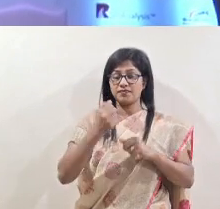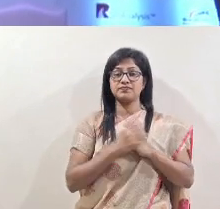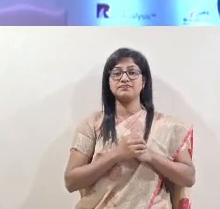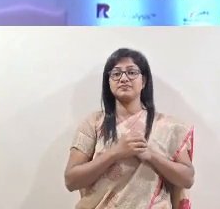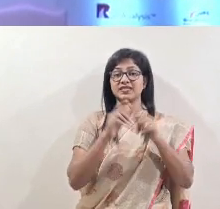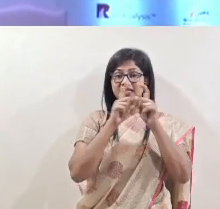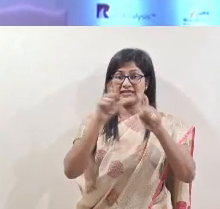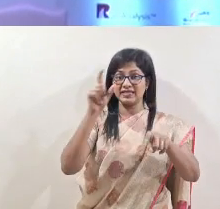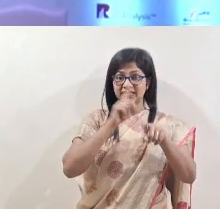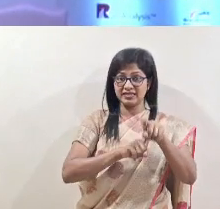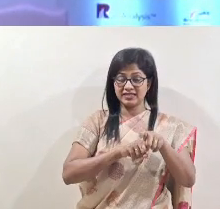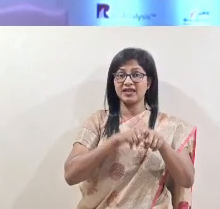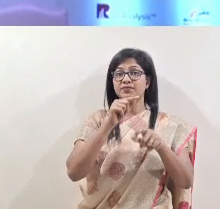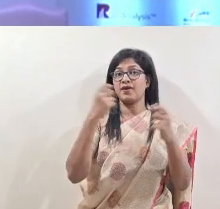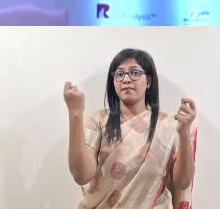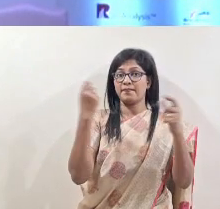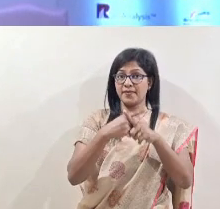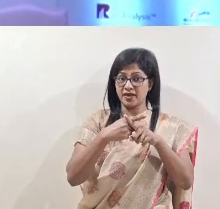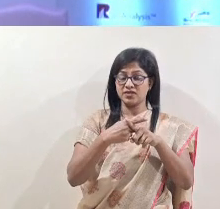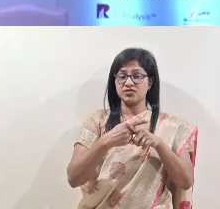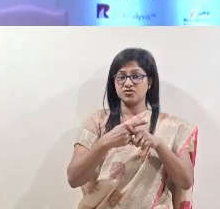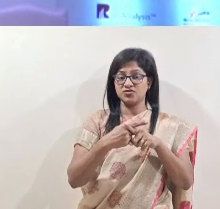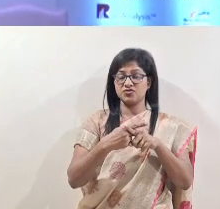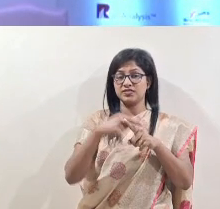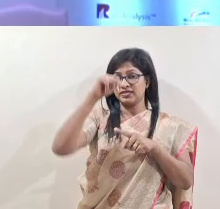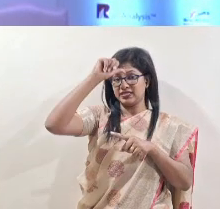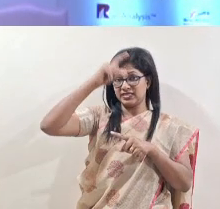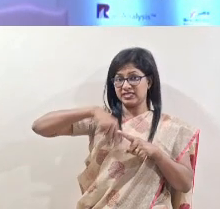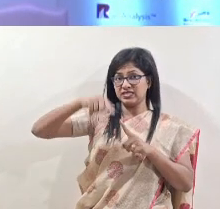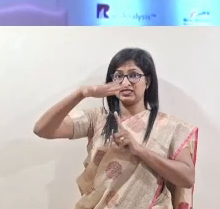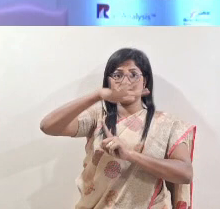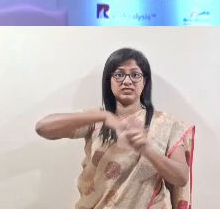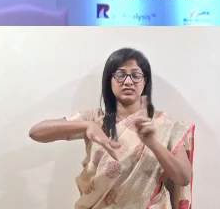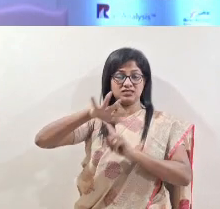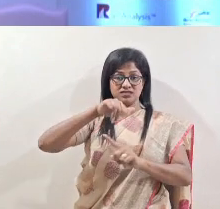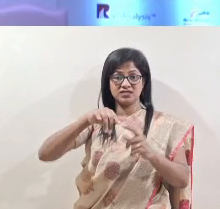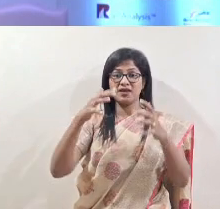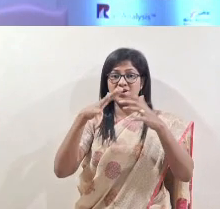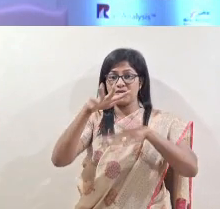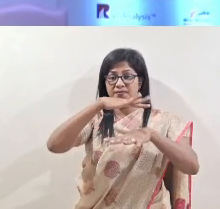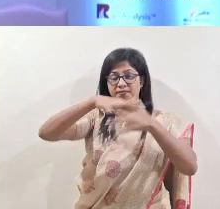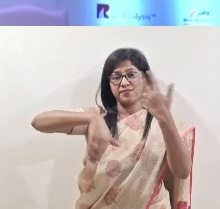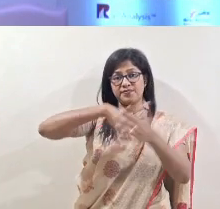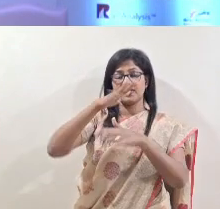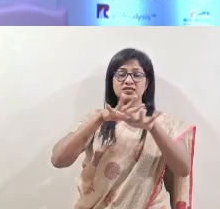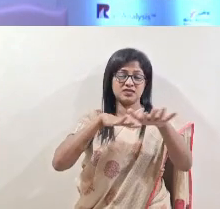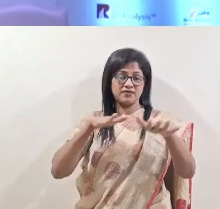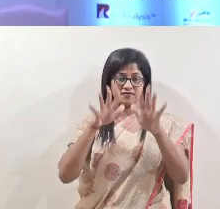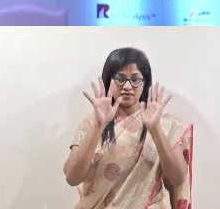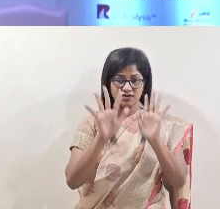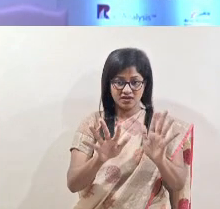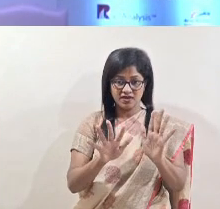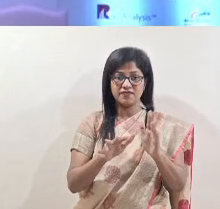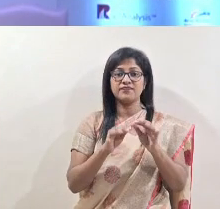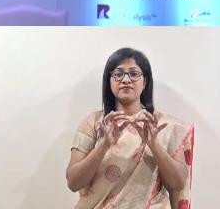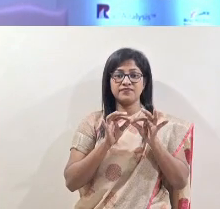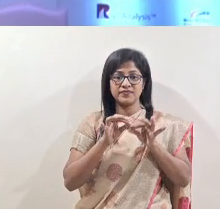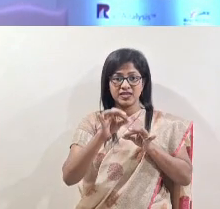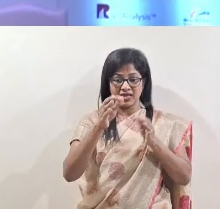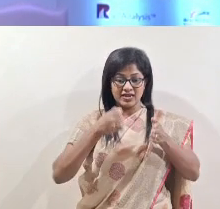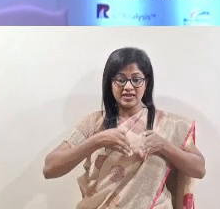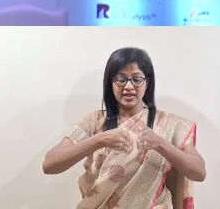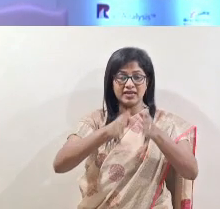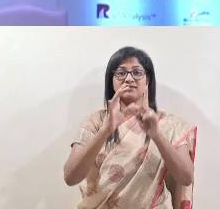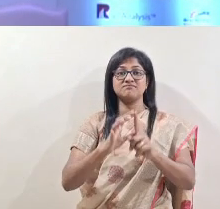was found suitable for like Indian scenario where mixed traffic conditions are there and where lane discipline was not